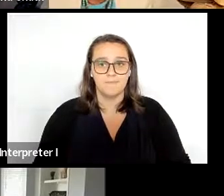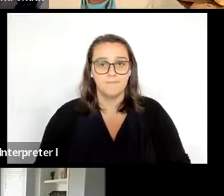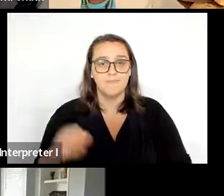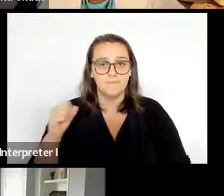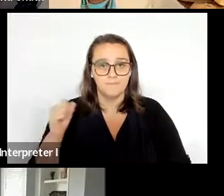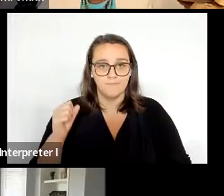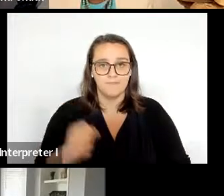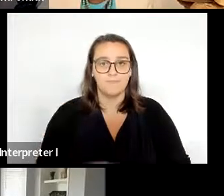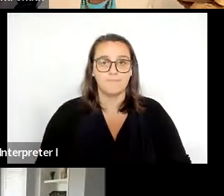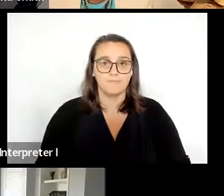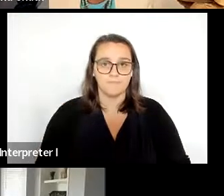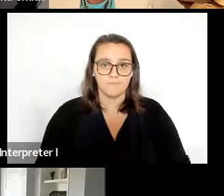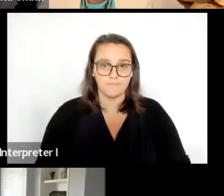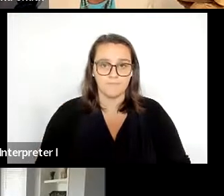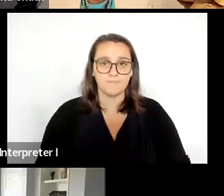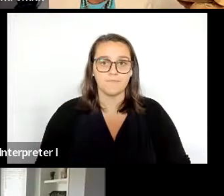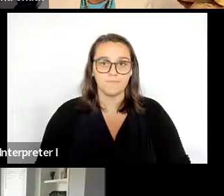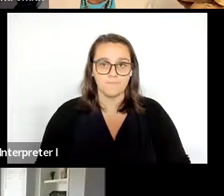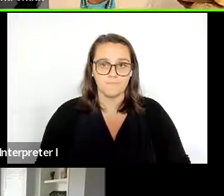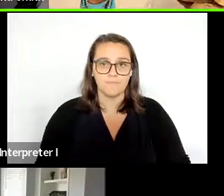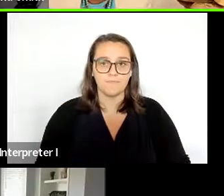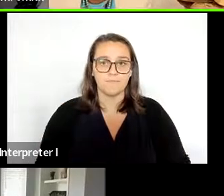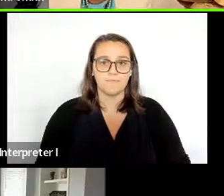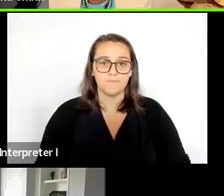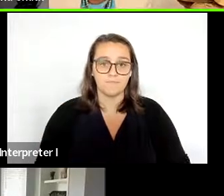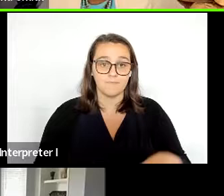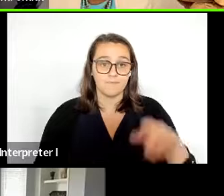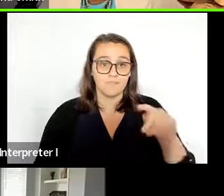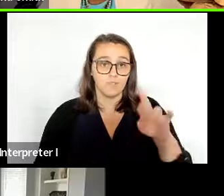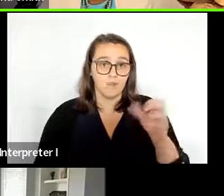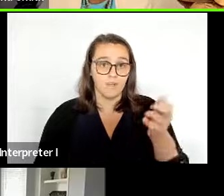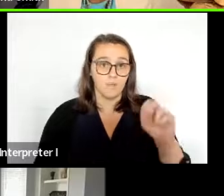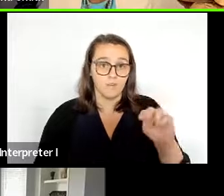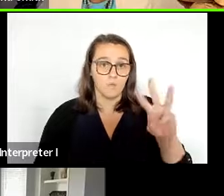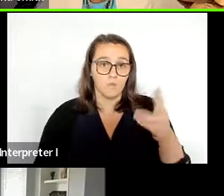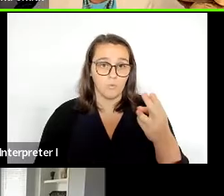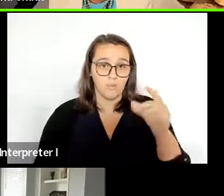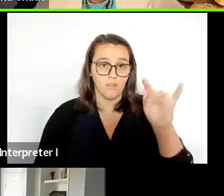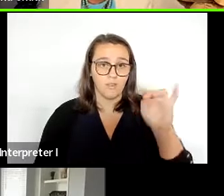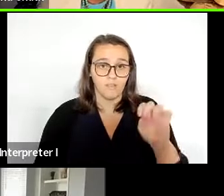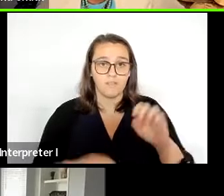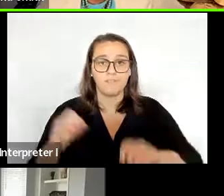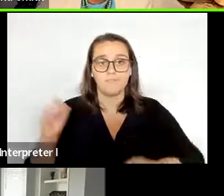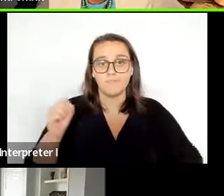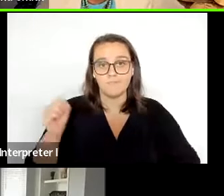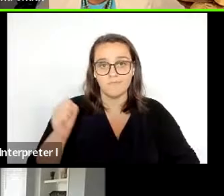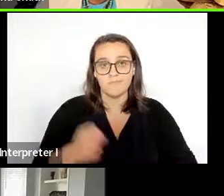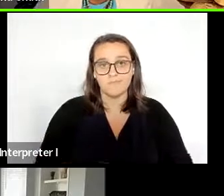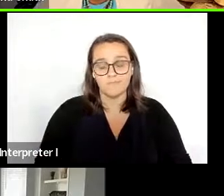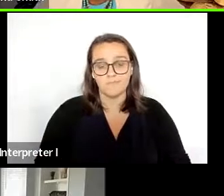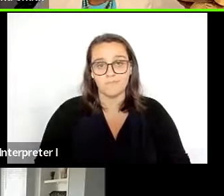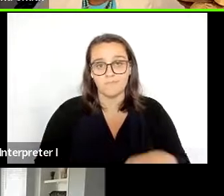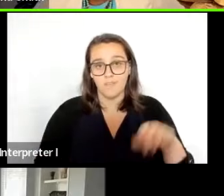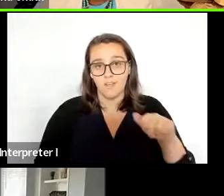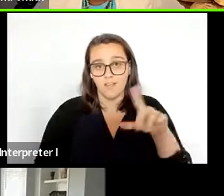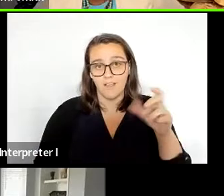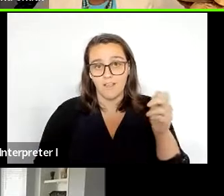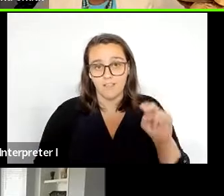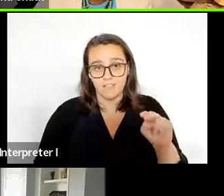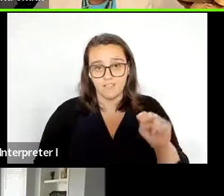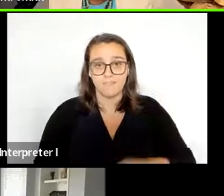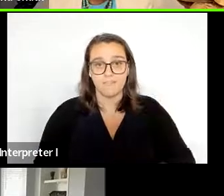Yes. Councilmember Robert White votes yes. Tran White. Yes. Tran White votes yes. Councilmember Allen.